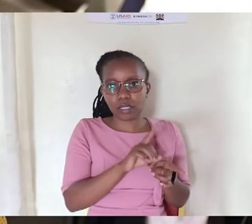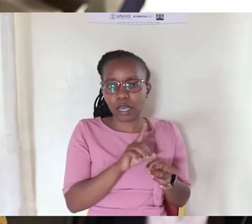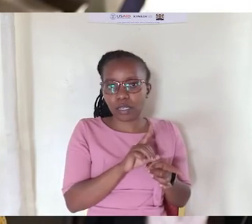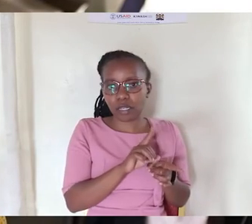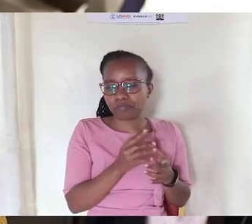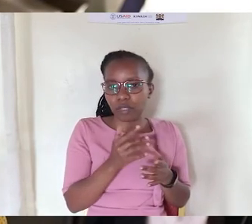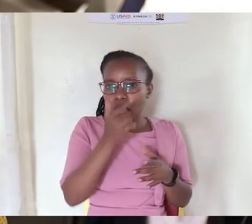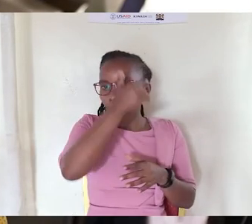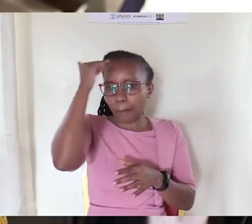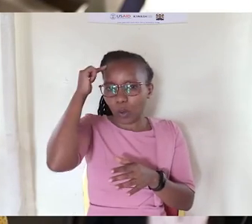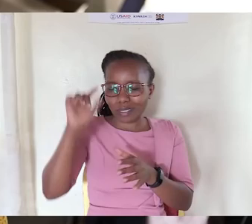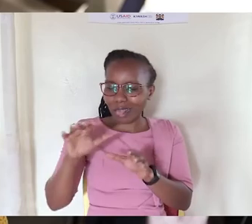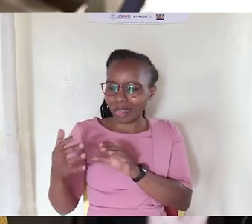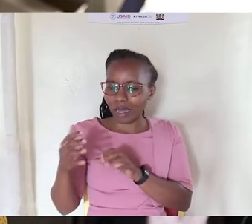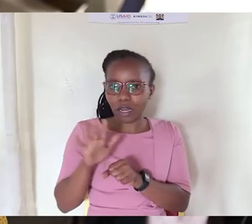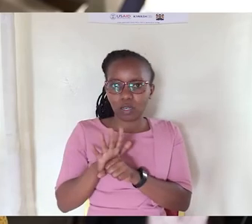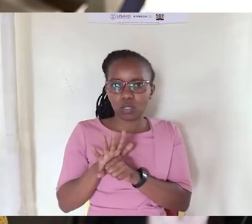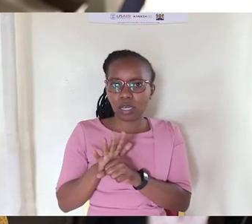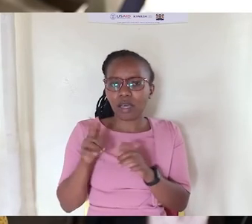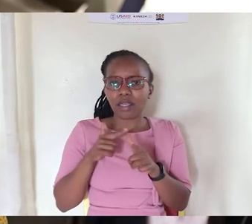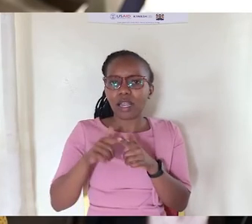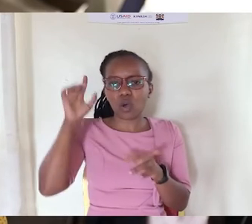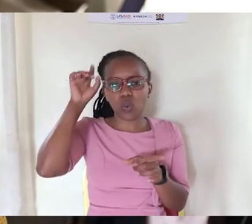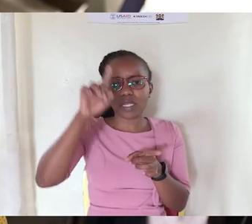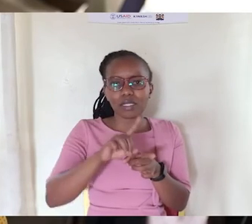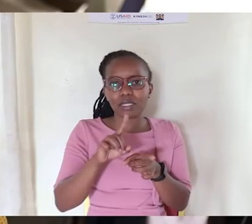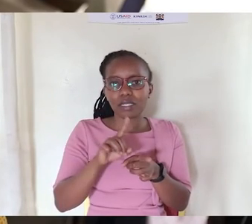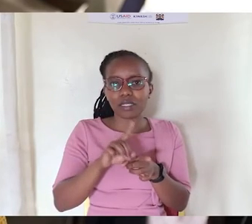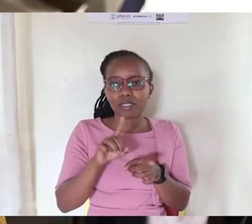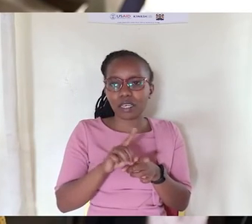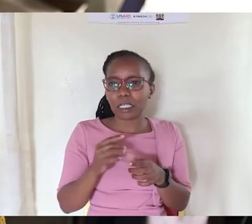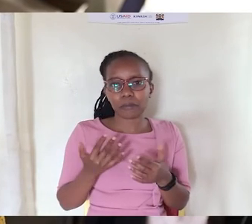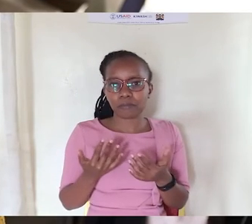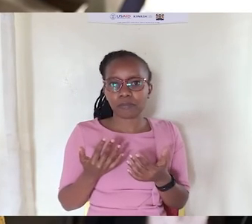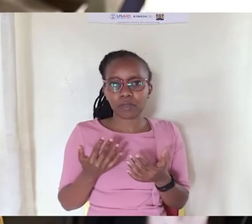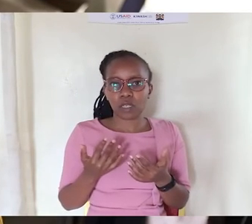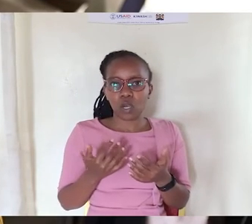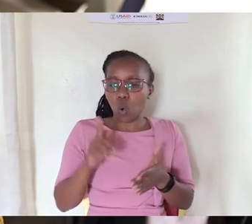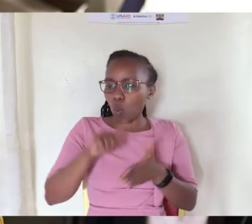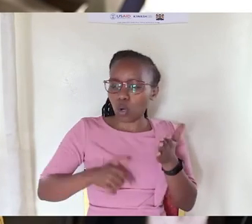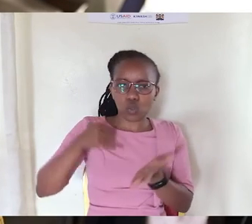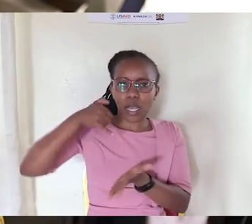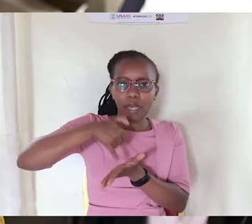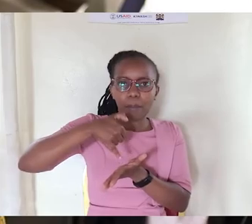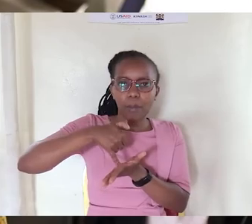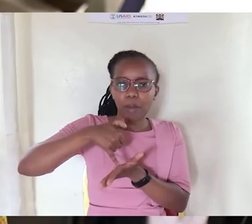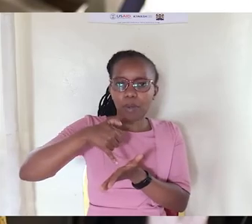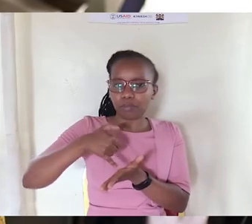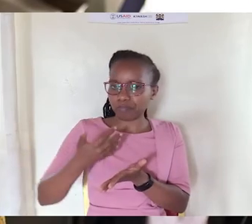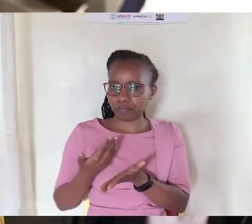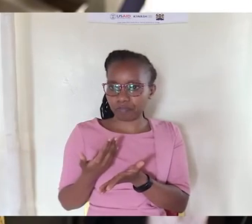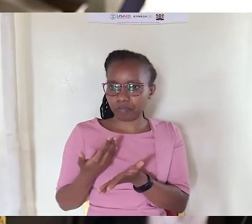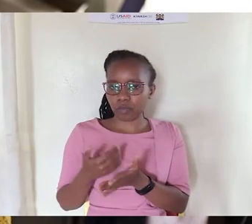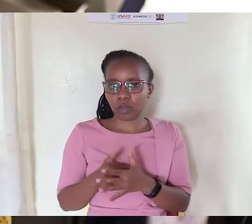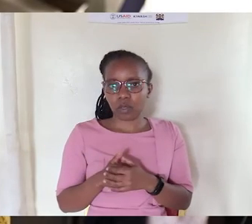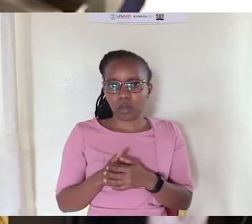their entanglement, that we are going to decide and pick and cherry pick what we can engage in and what we can't. I